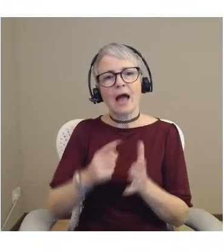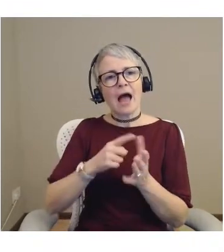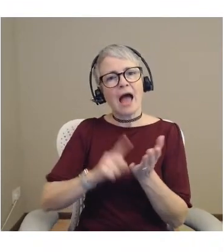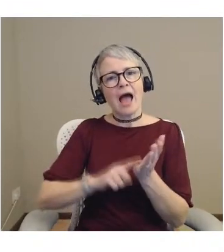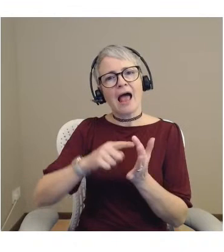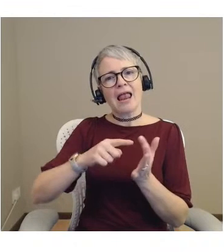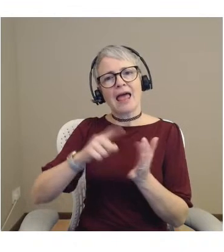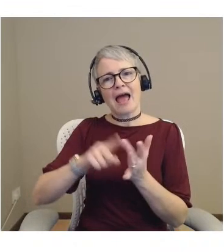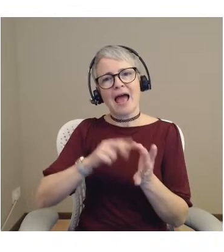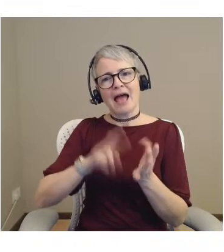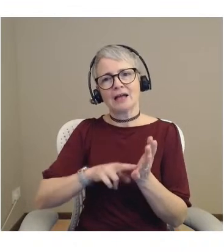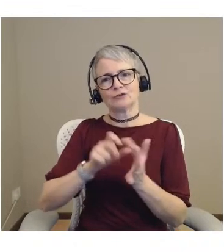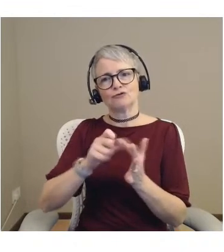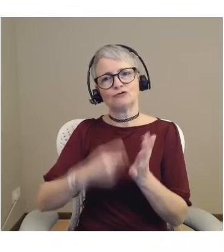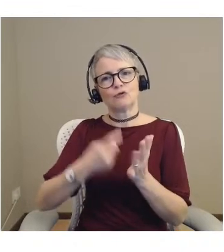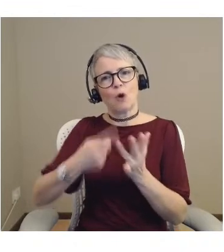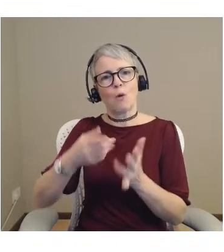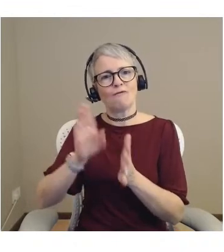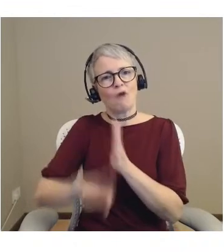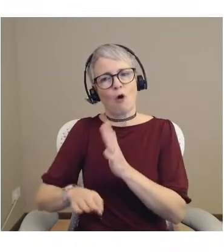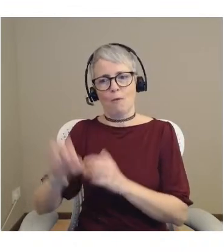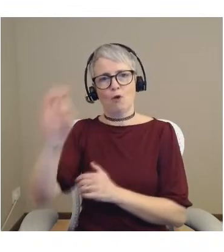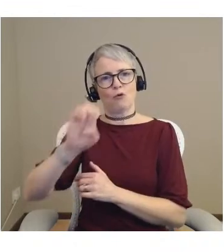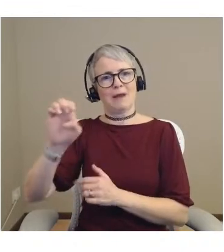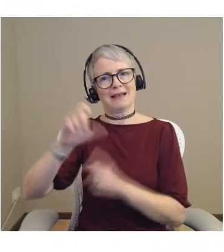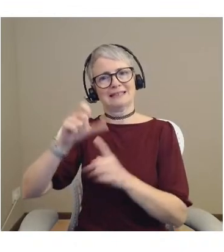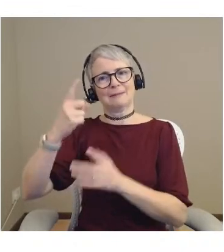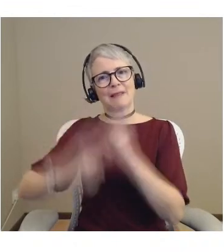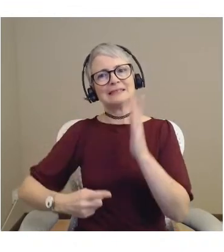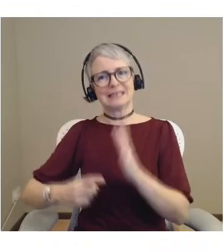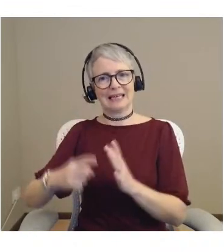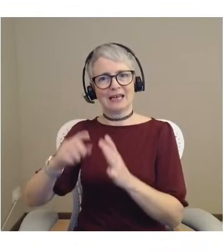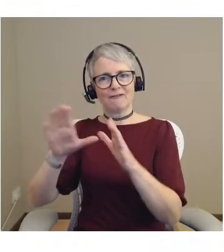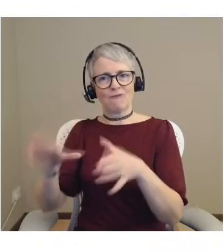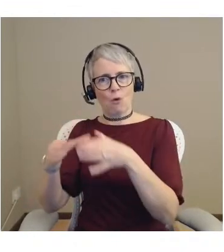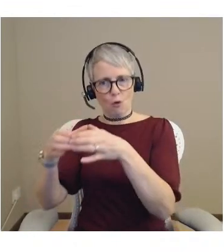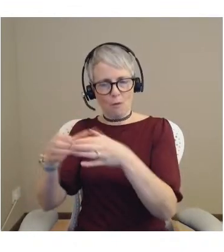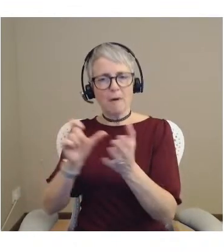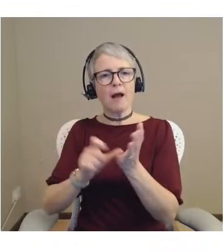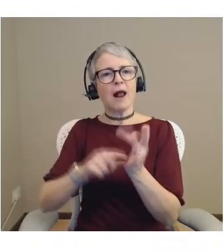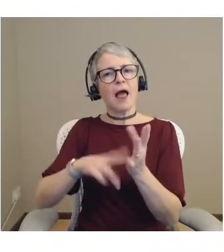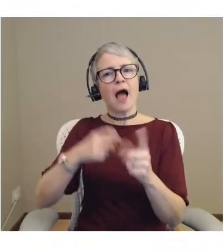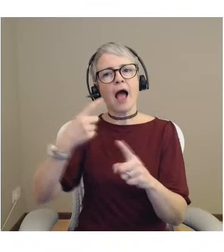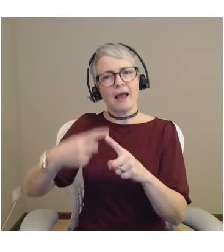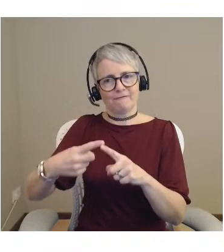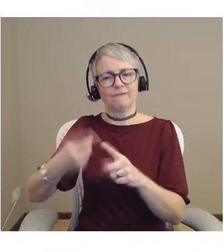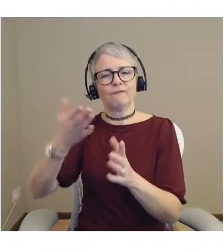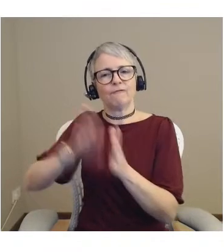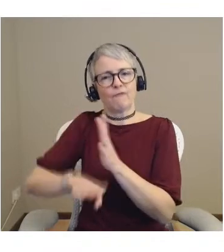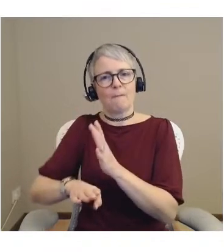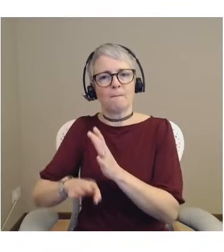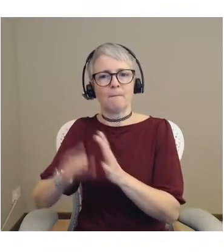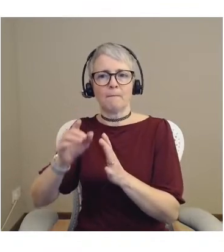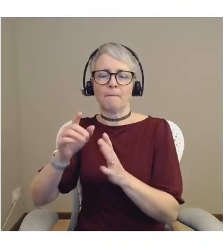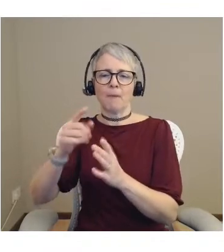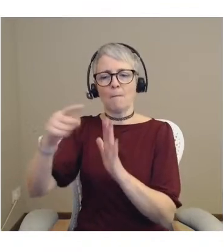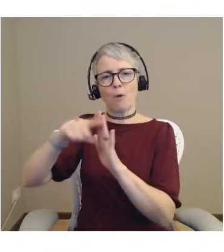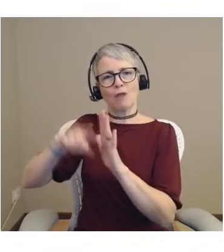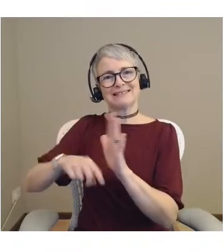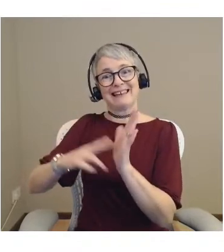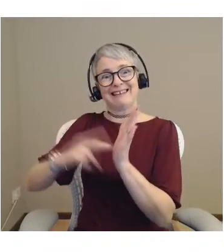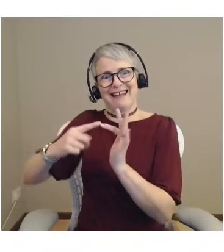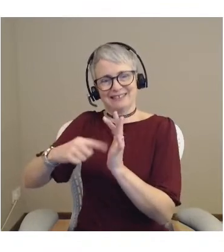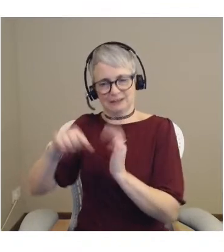the European Disability Forum and Clive Gilbert from PolicyConnect, who also produces AbilityNet's dispatches email. They're going to